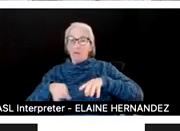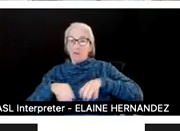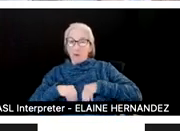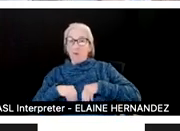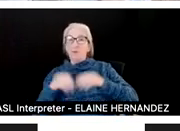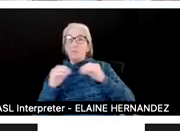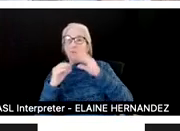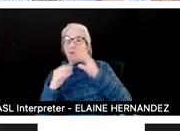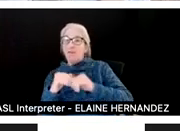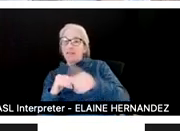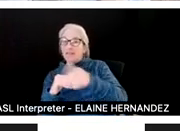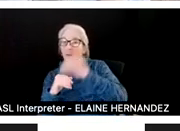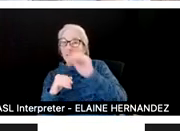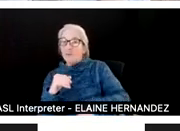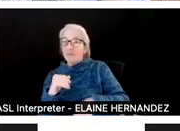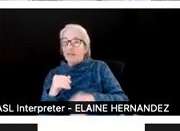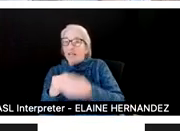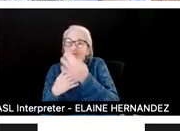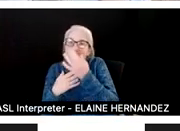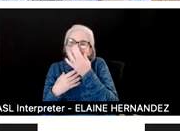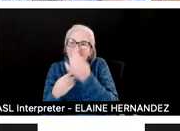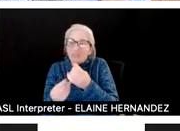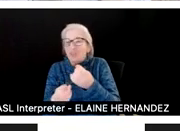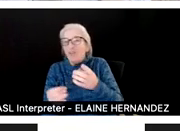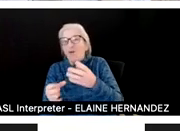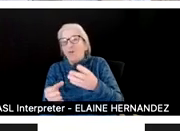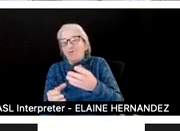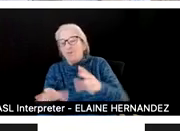units. So this is trying to make sure we're getting at those